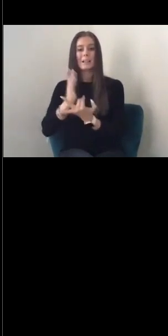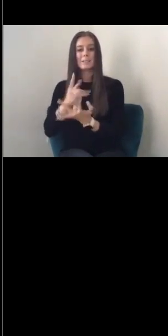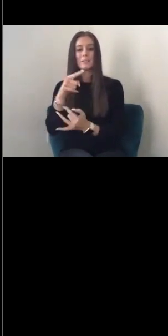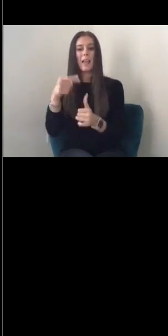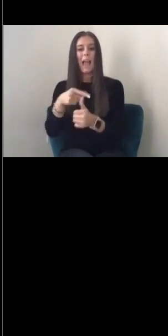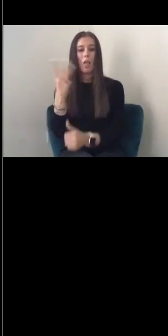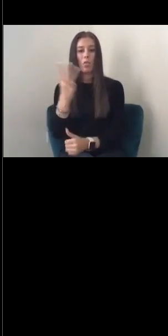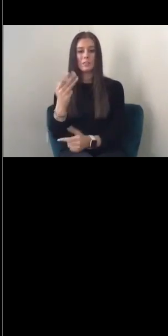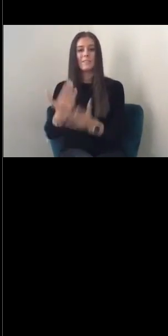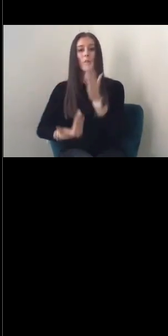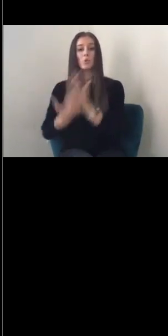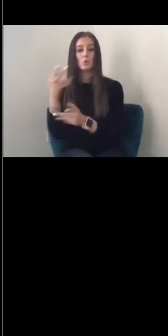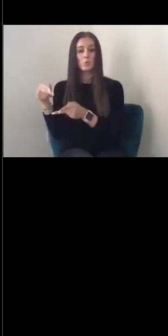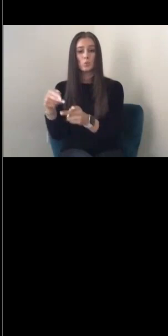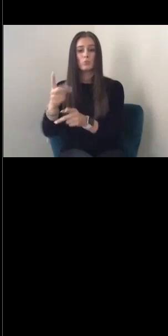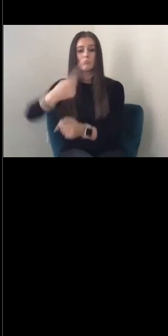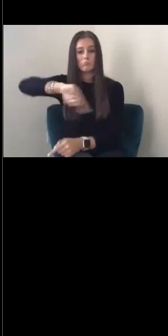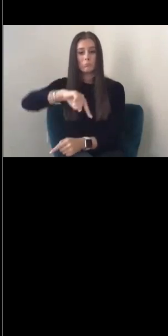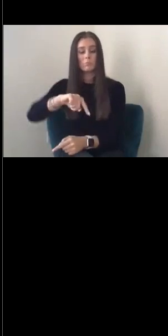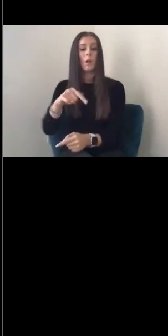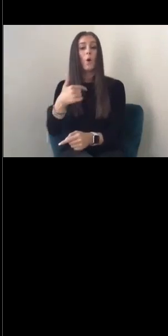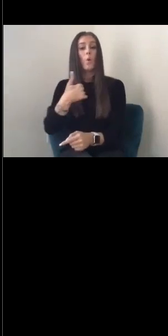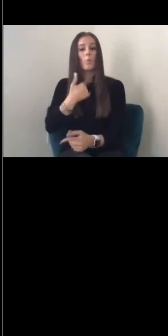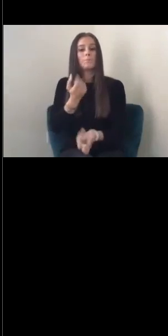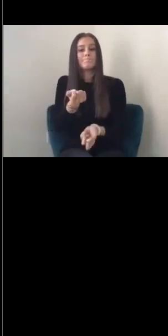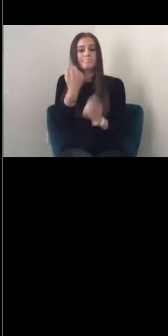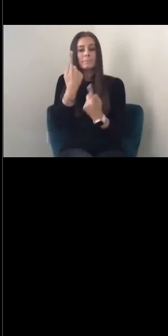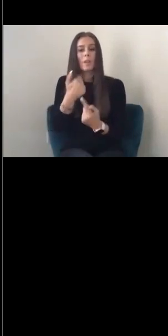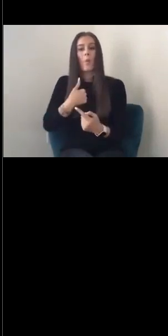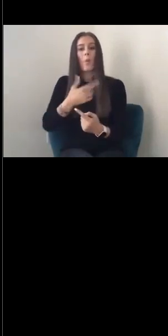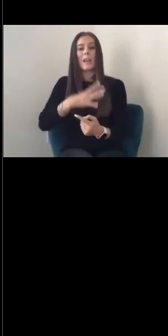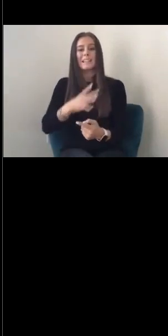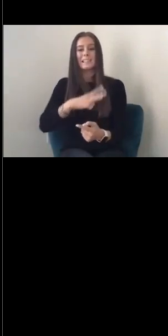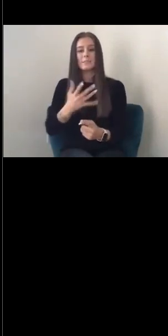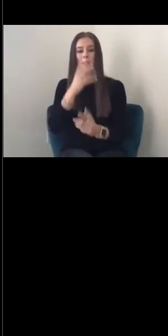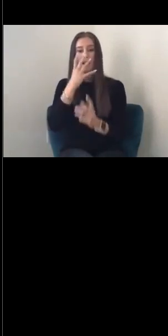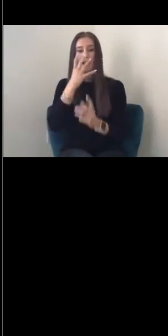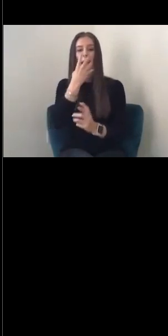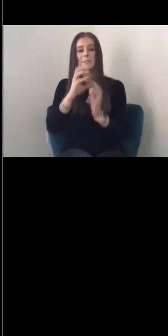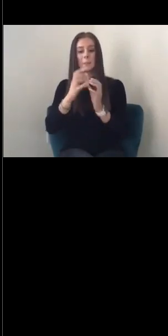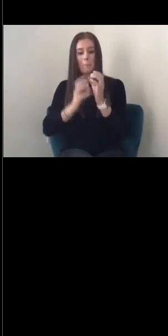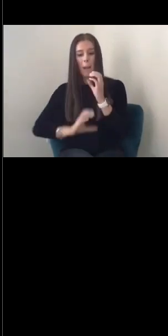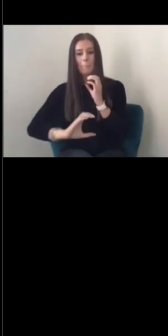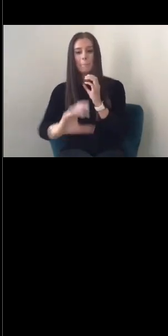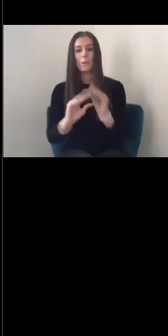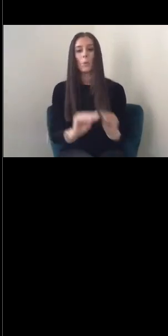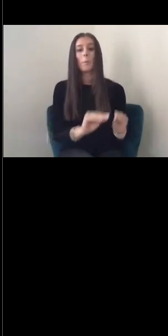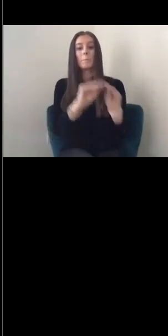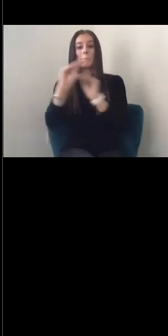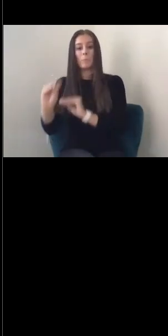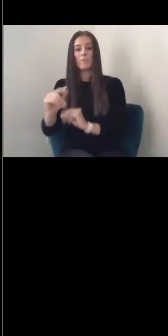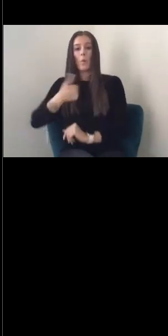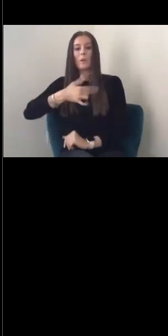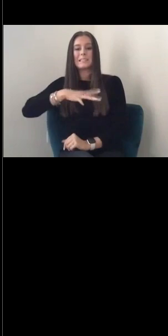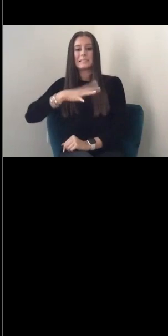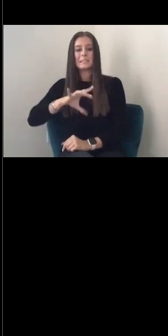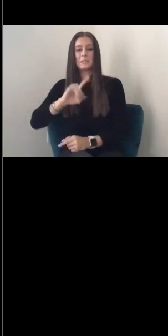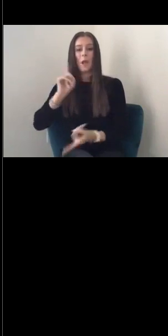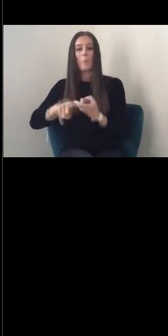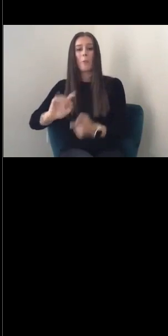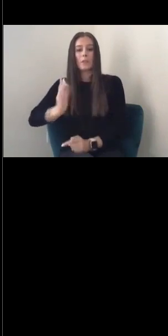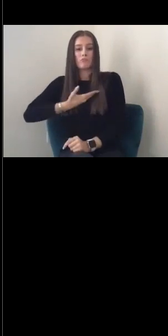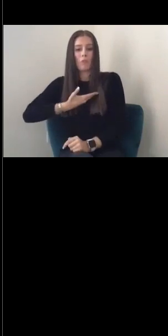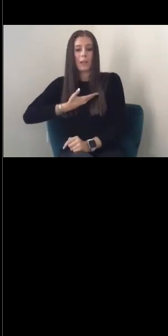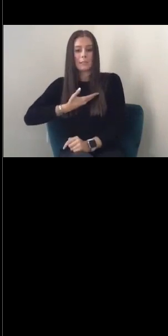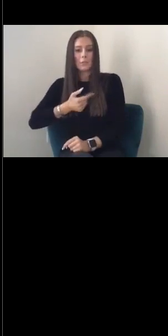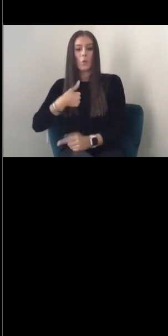A13, and we propose to move a gas pipeline, and permanent rights will be required over a limited corridor of